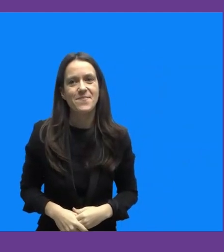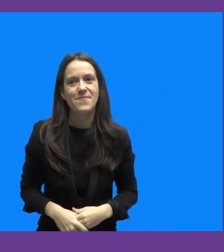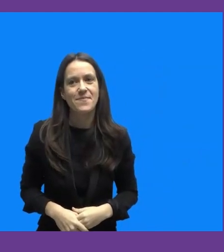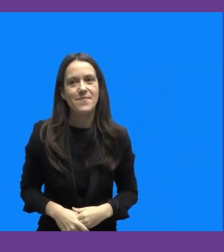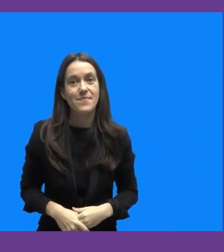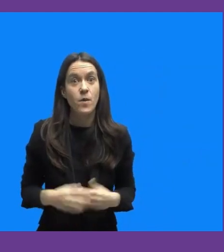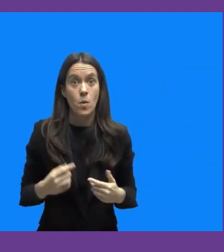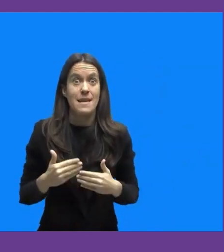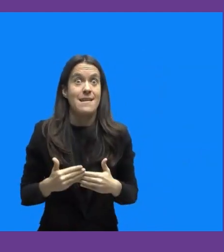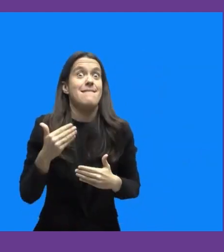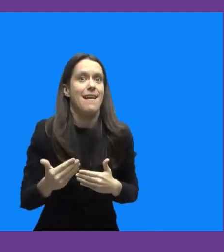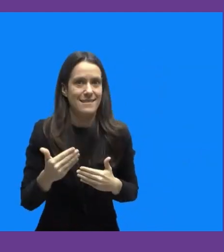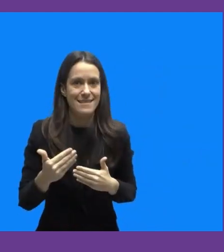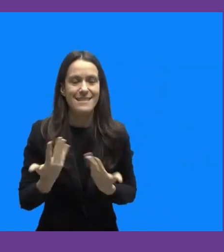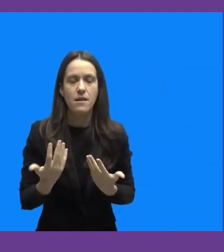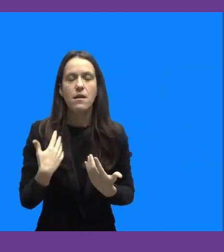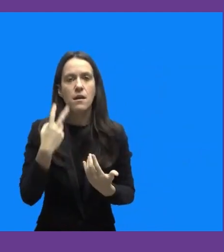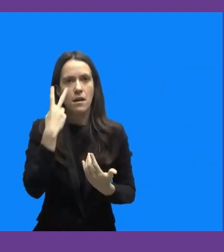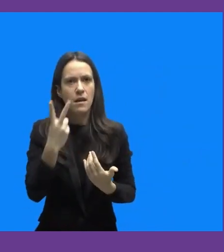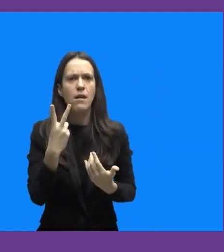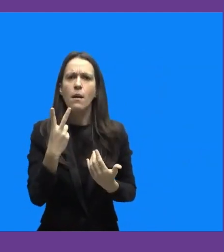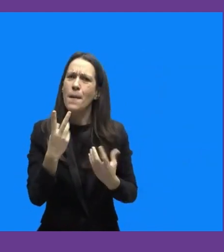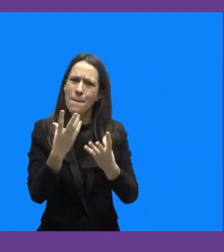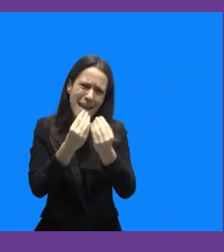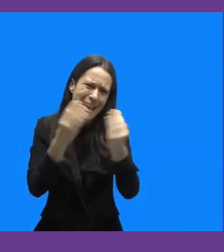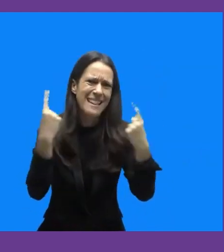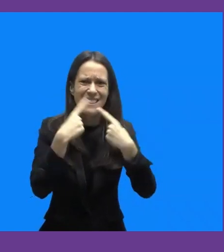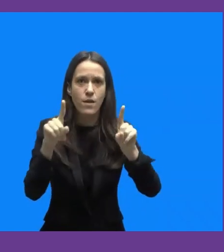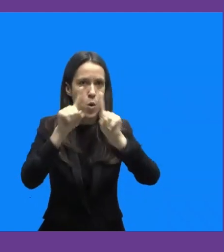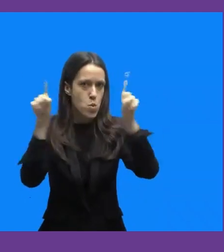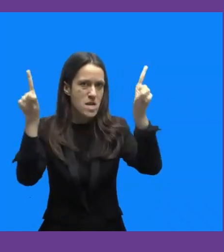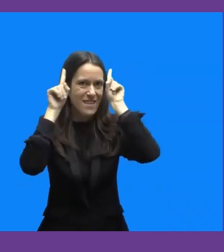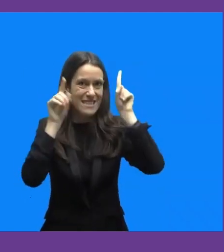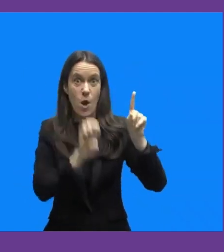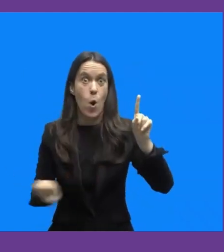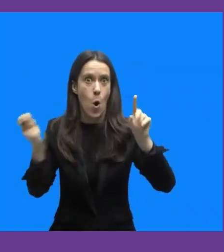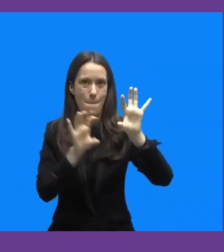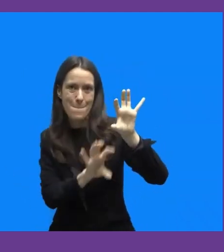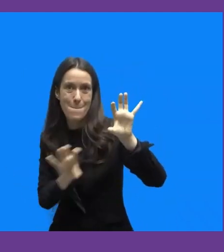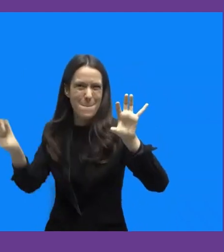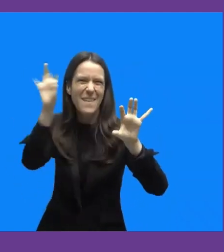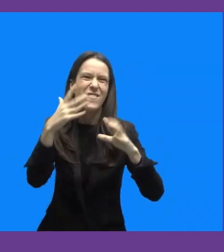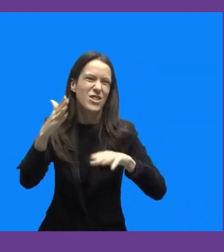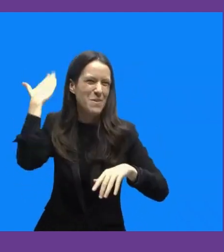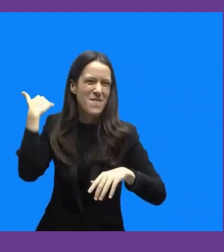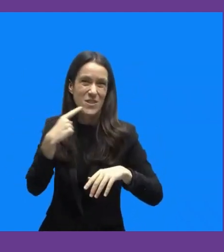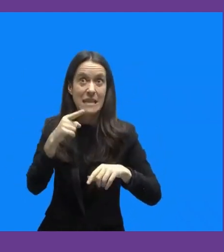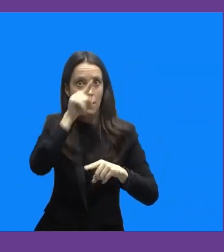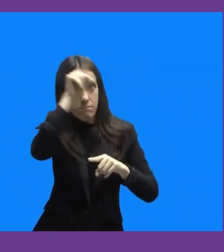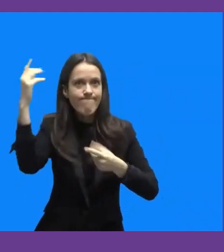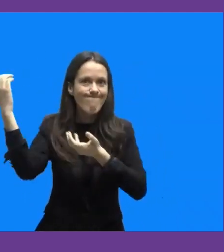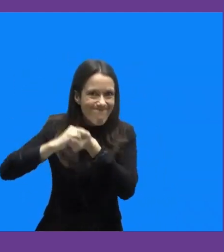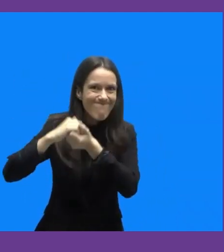with the participation of a lot of other universities that were already mentioned here, that help